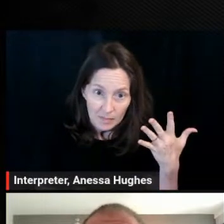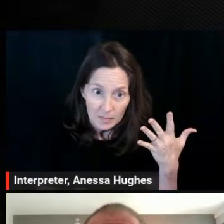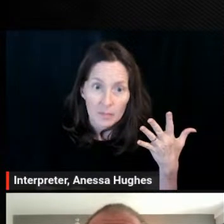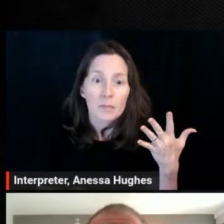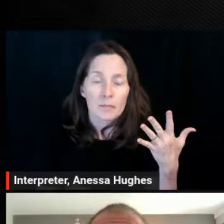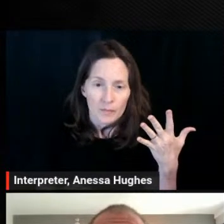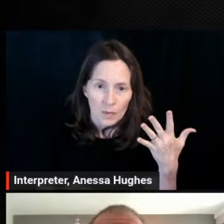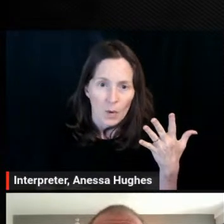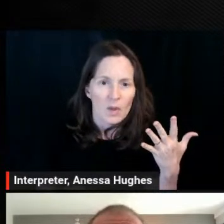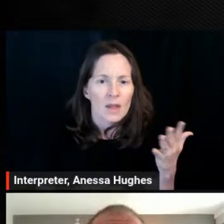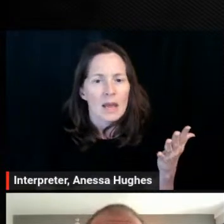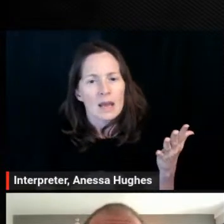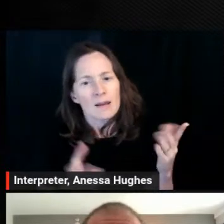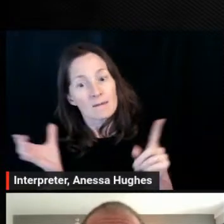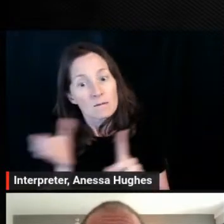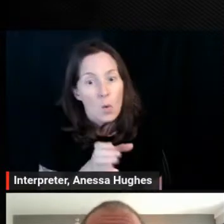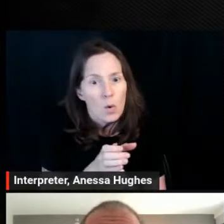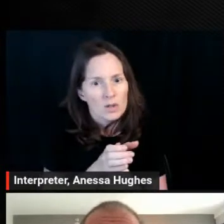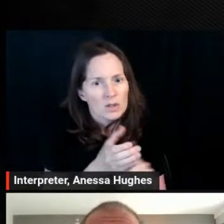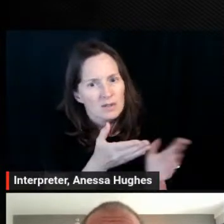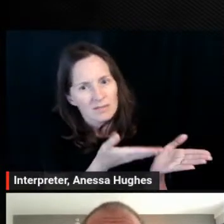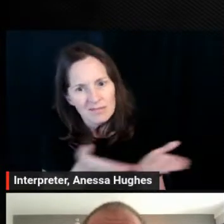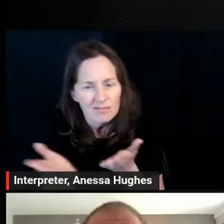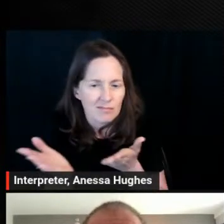outside Philadelphia, which of course is in the top right of this map.